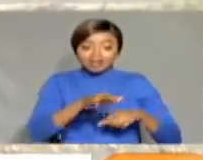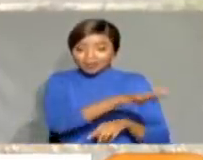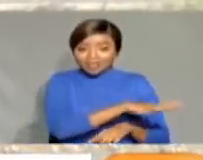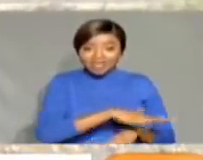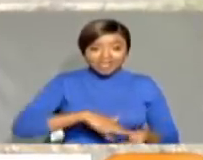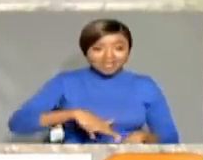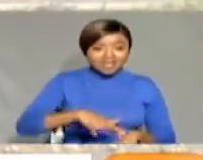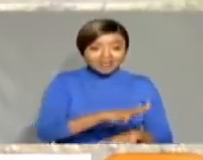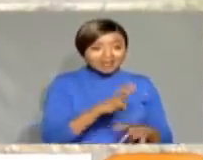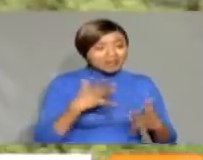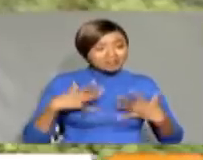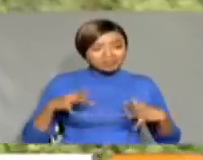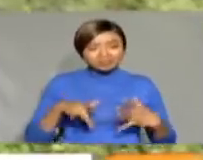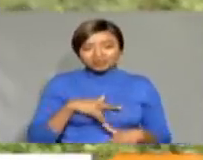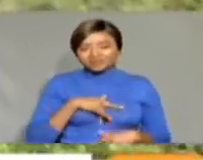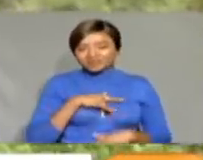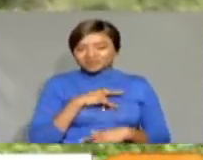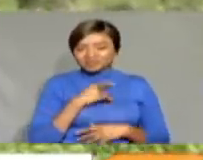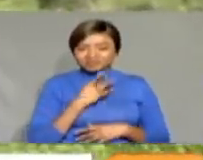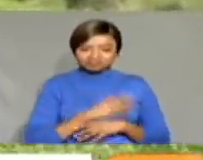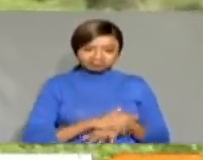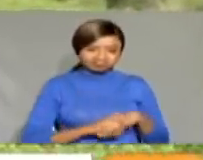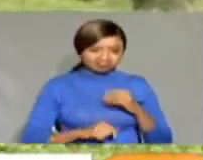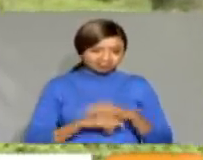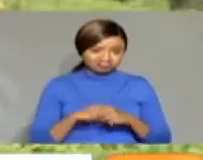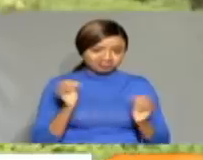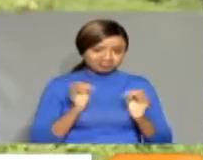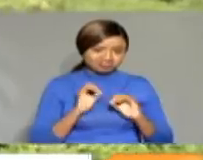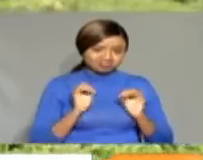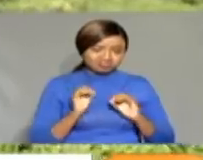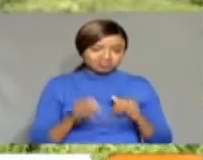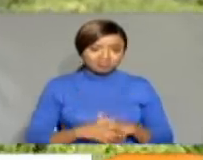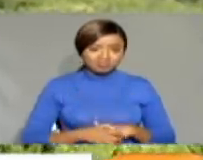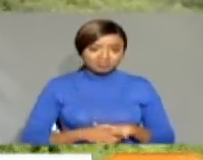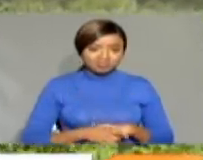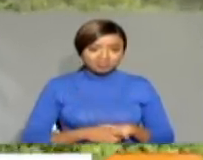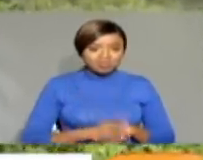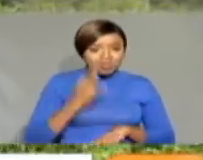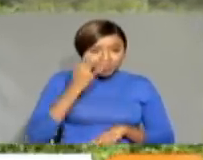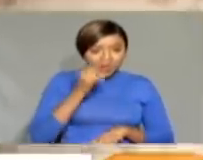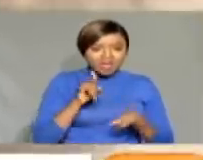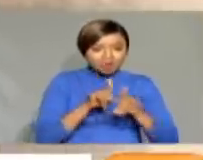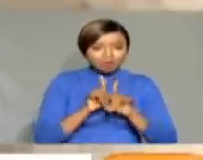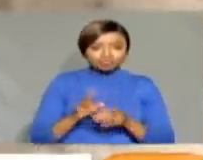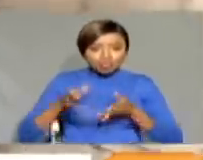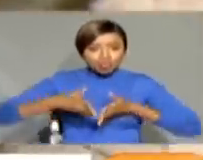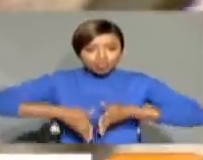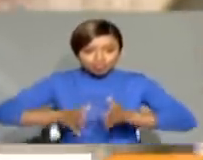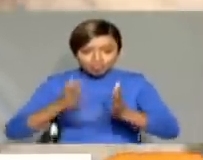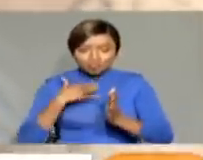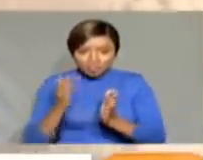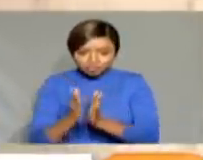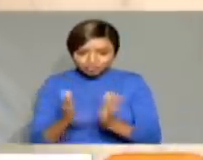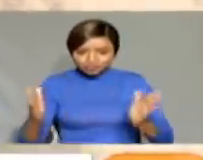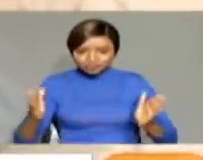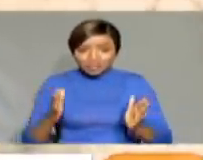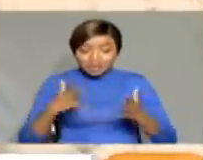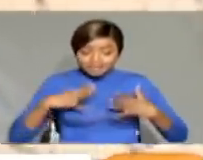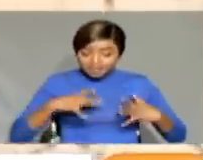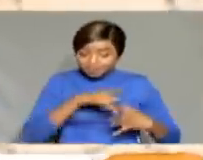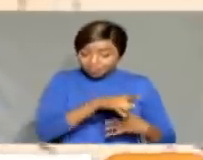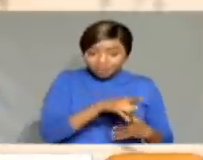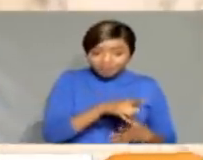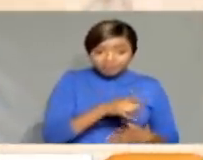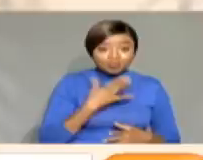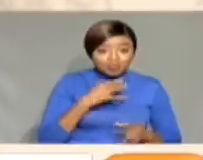for residents here, was used in the construction of the SGR Phase 2A, and with the Western Bypass, the contractor wants the quarry